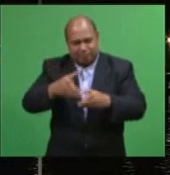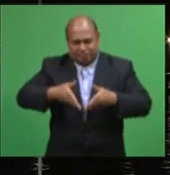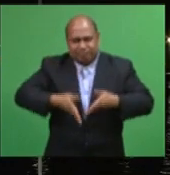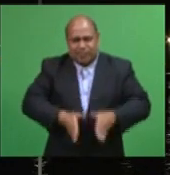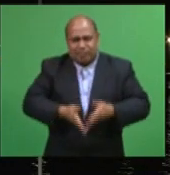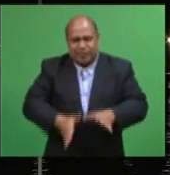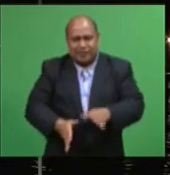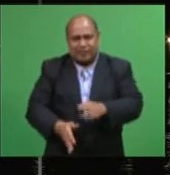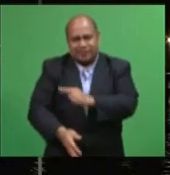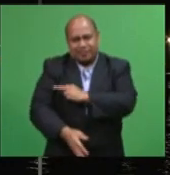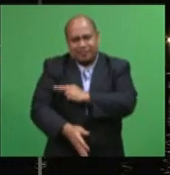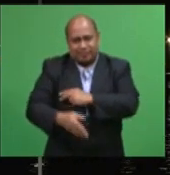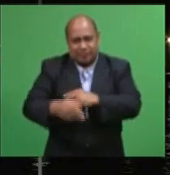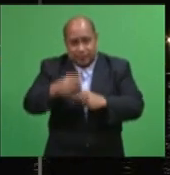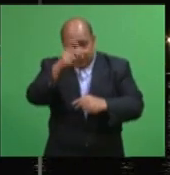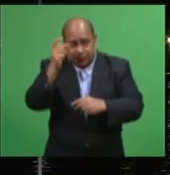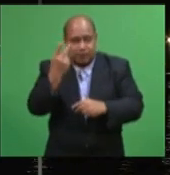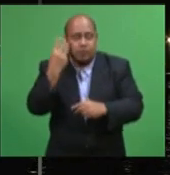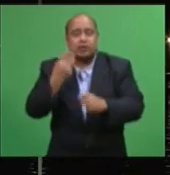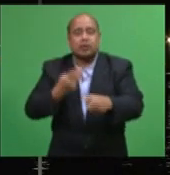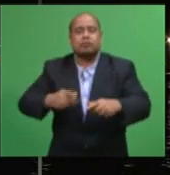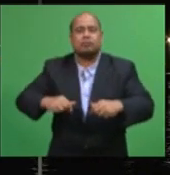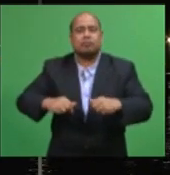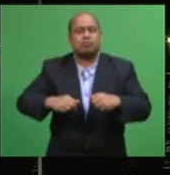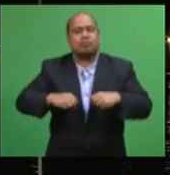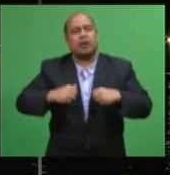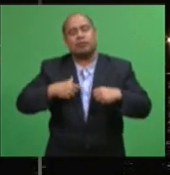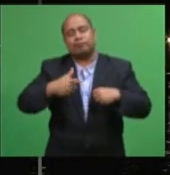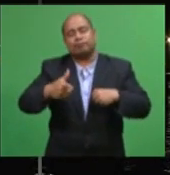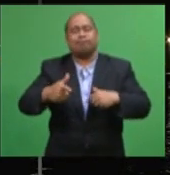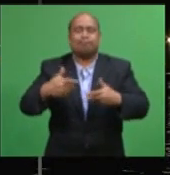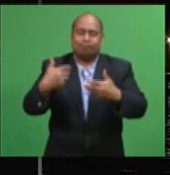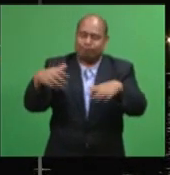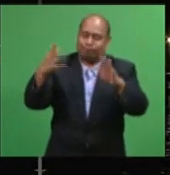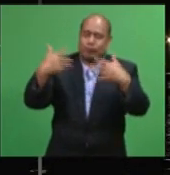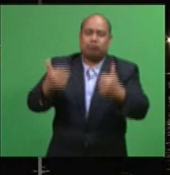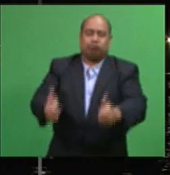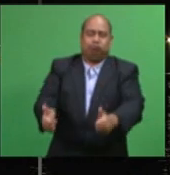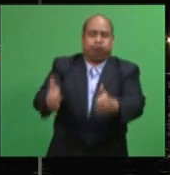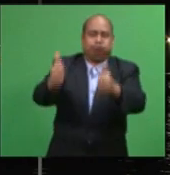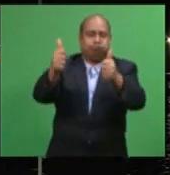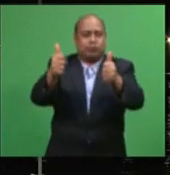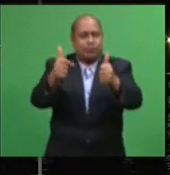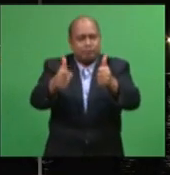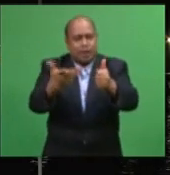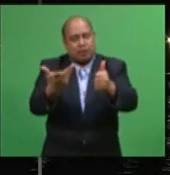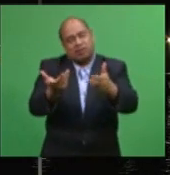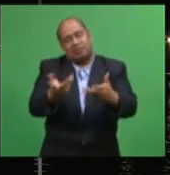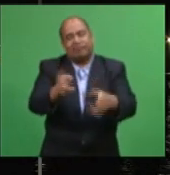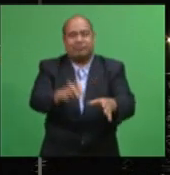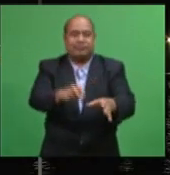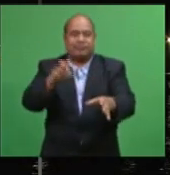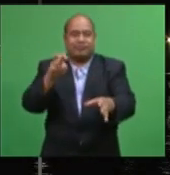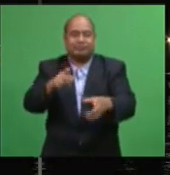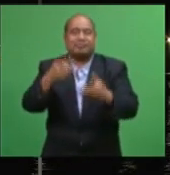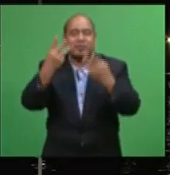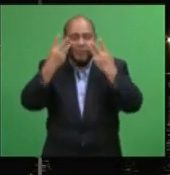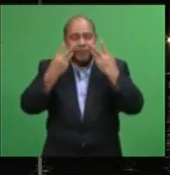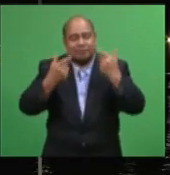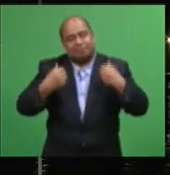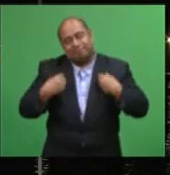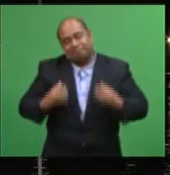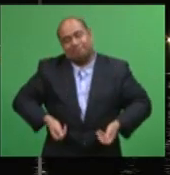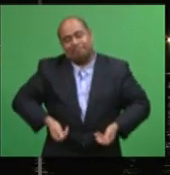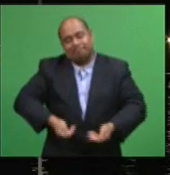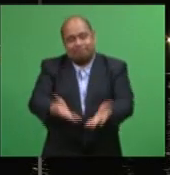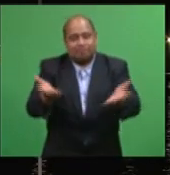what they've achieved so far. Apenisa Wangarandovu reports despite their retirement, these women are ready to provide services if